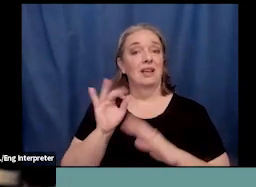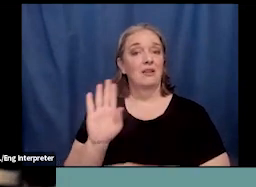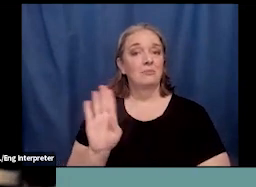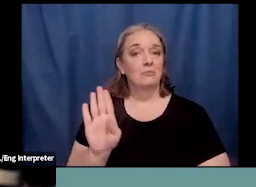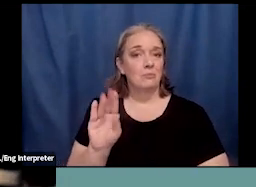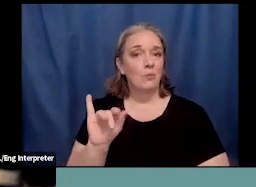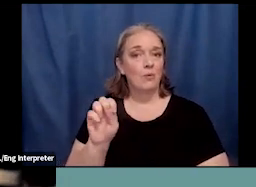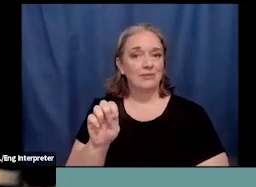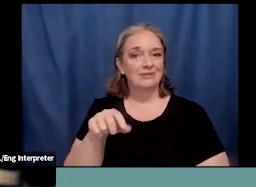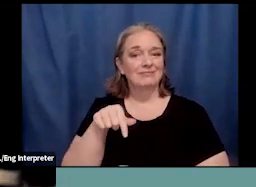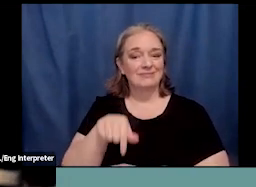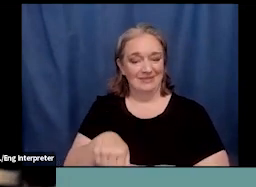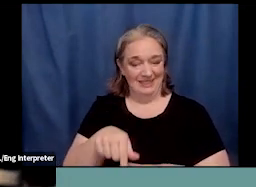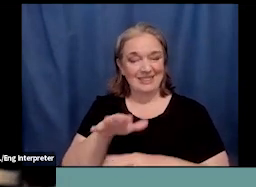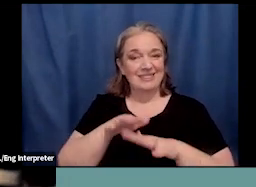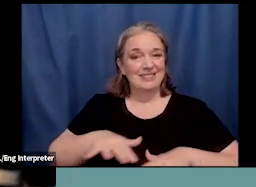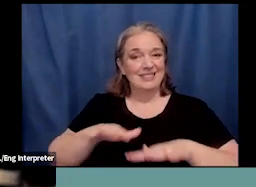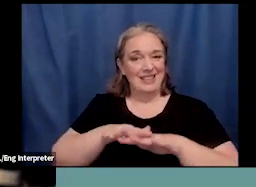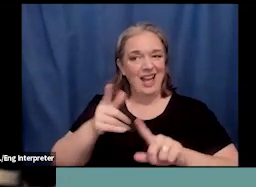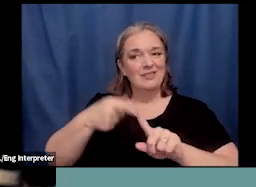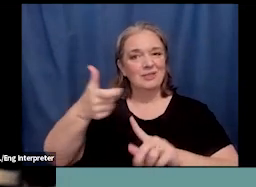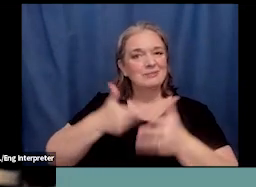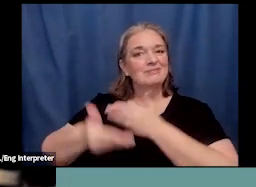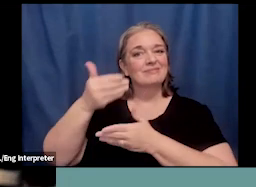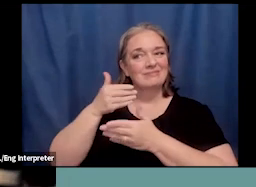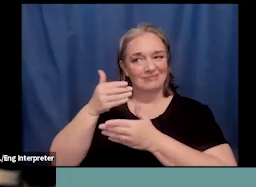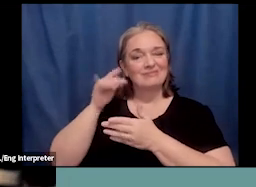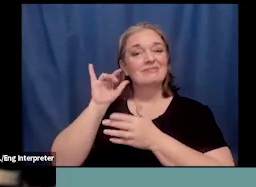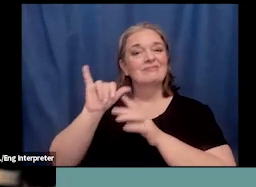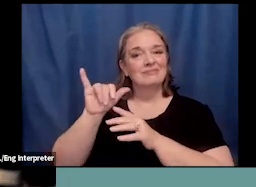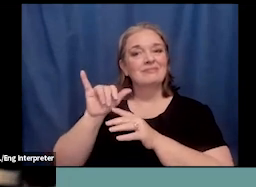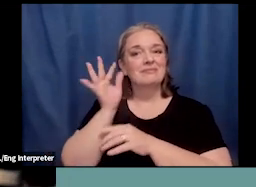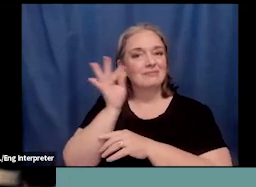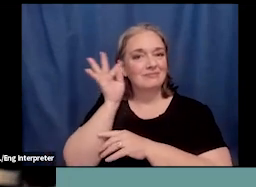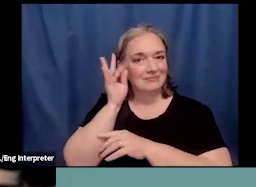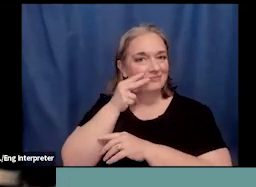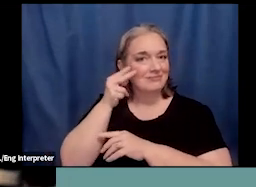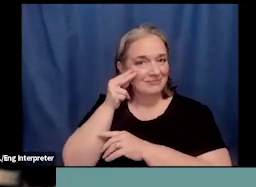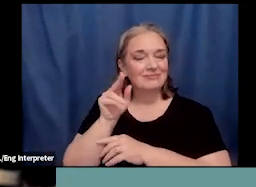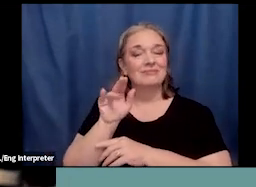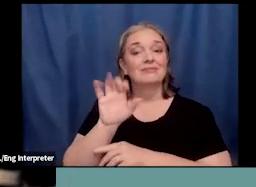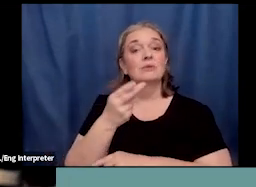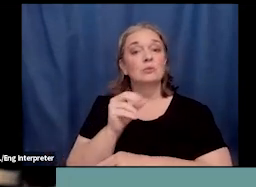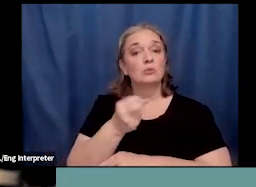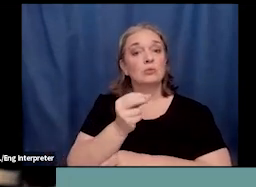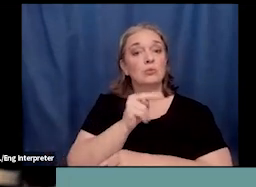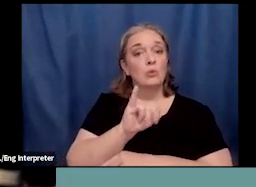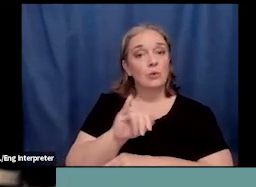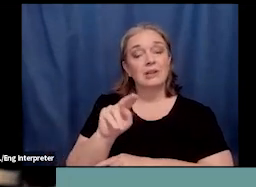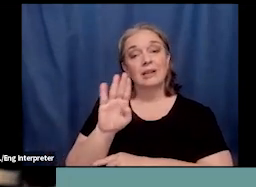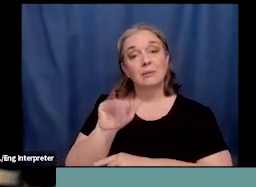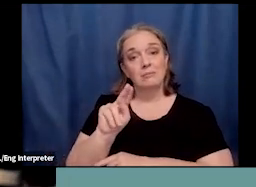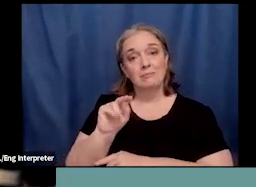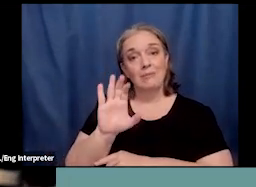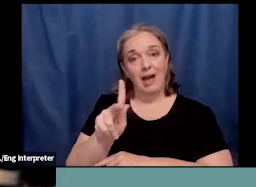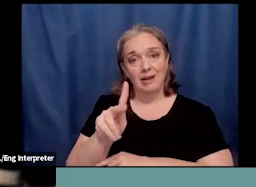located on the ancestral, cultural, traditional, and unceded territory of the Shoshone, Bannock, and Northern Paiute